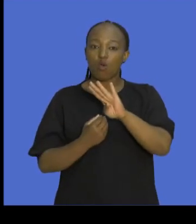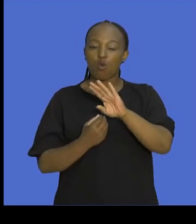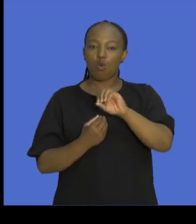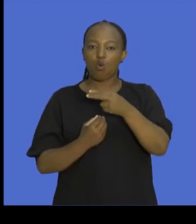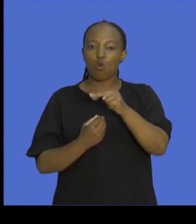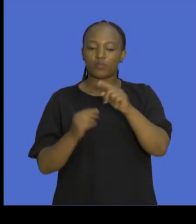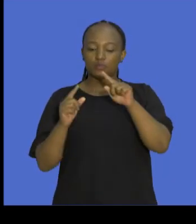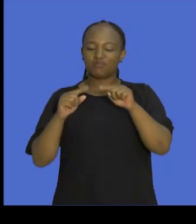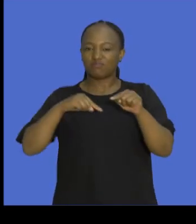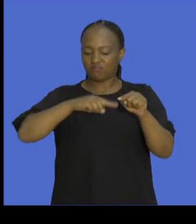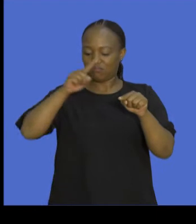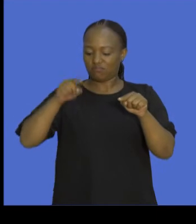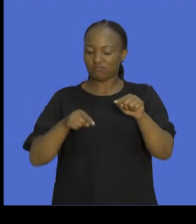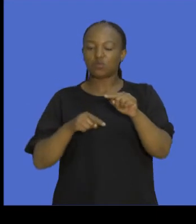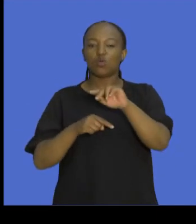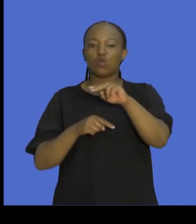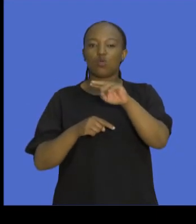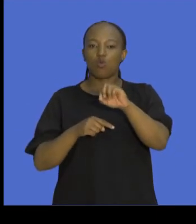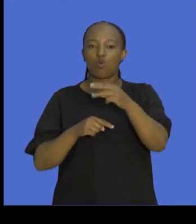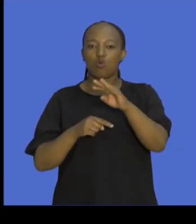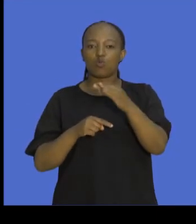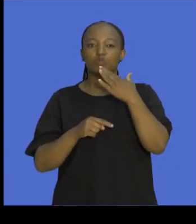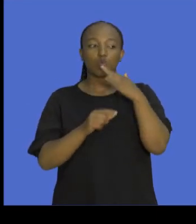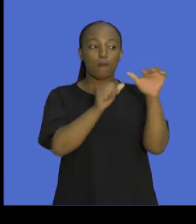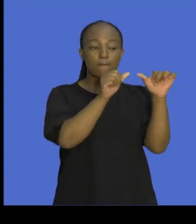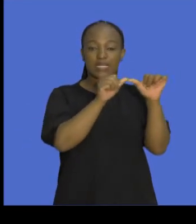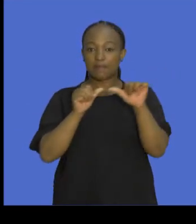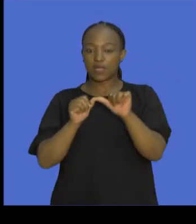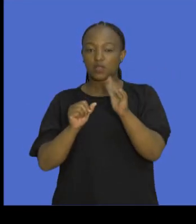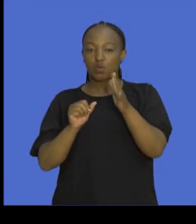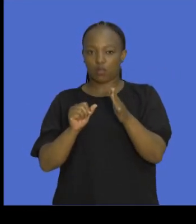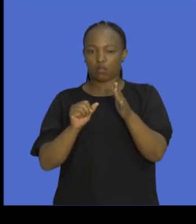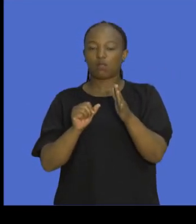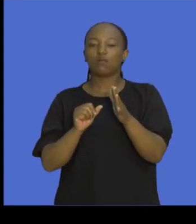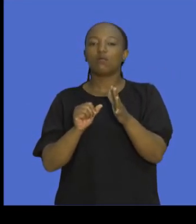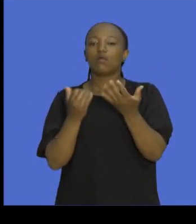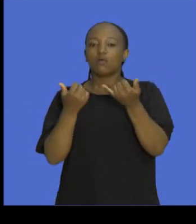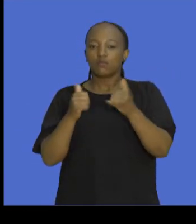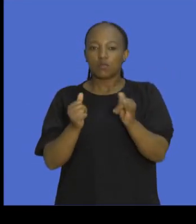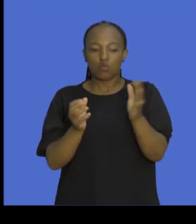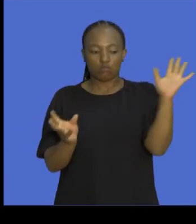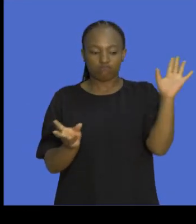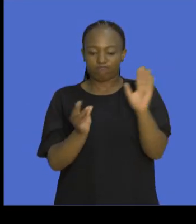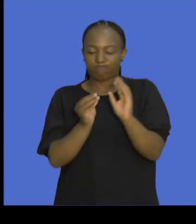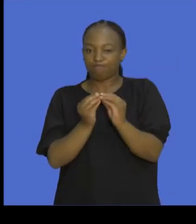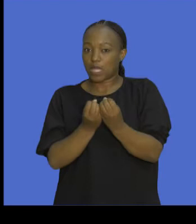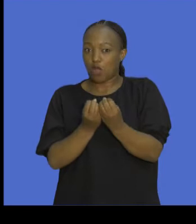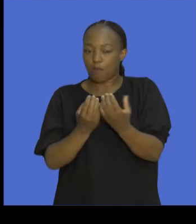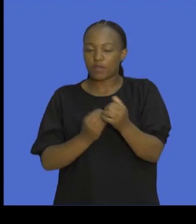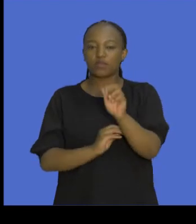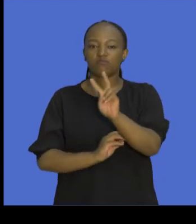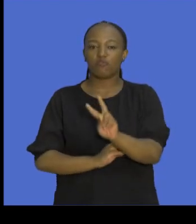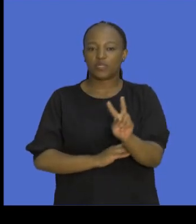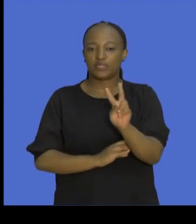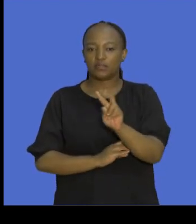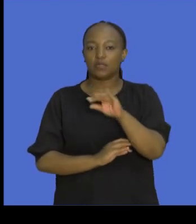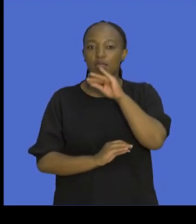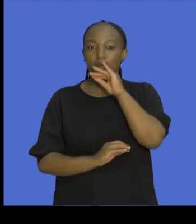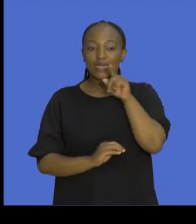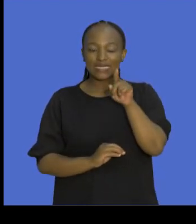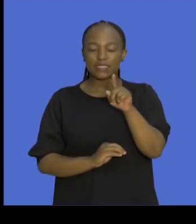okay? We'll measure the voltage across each of the 2 resistors and then get the total voltage, which is actually our